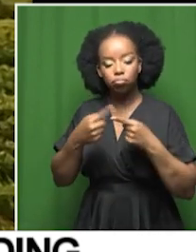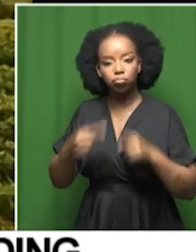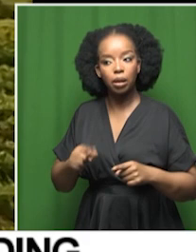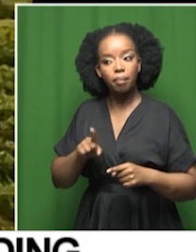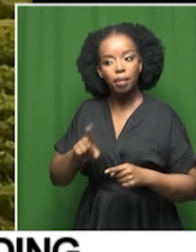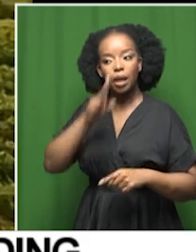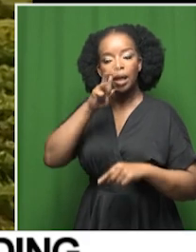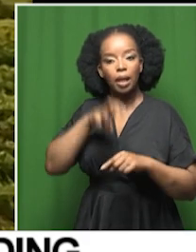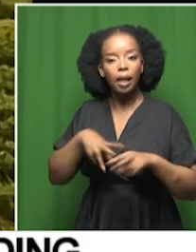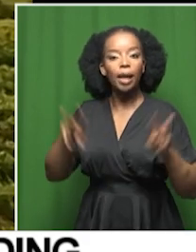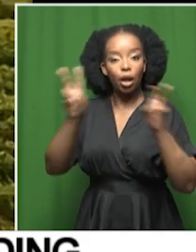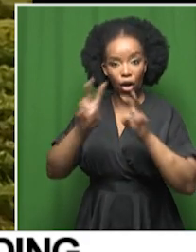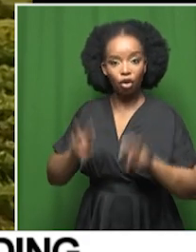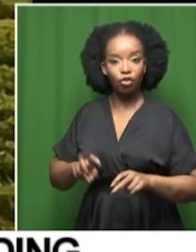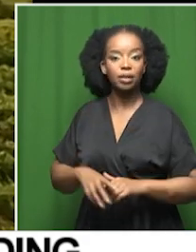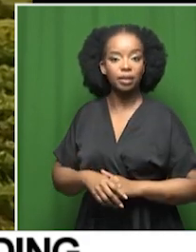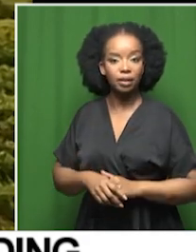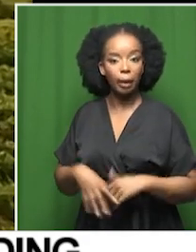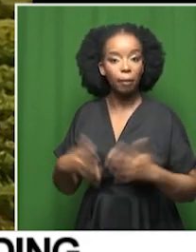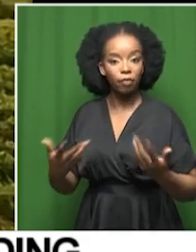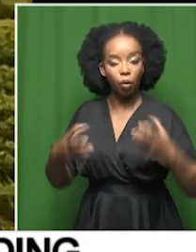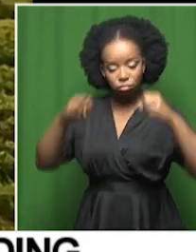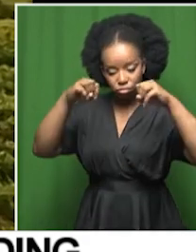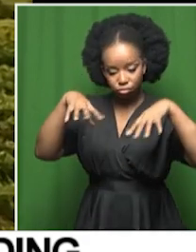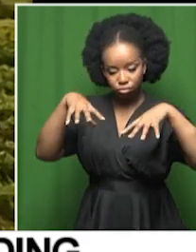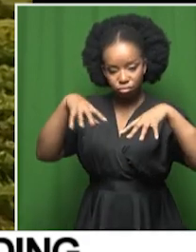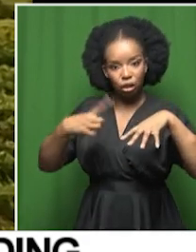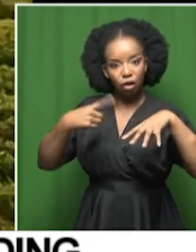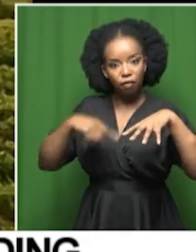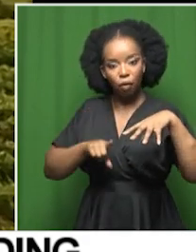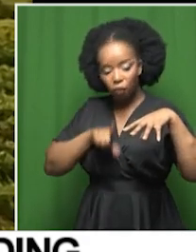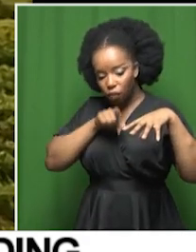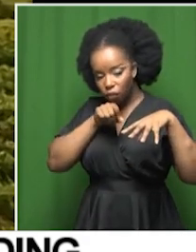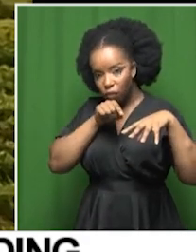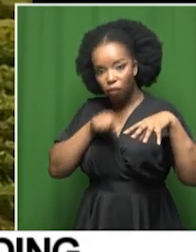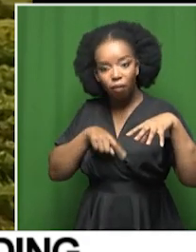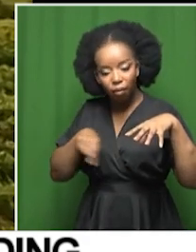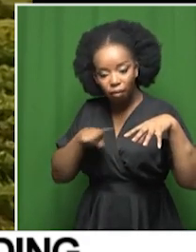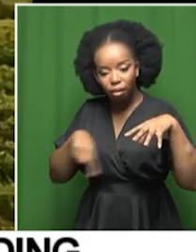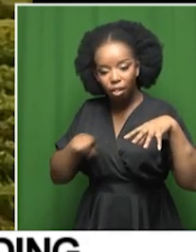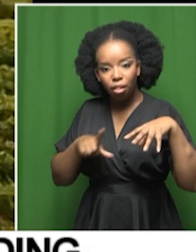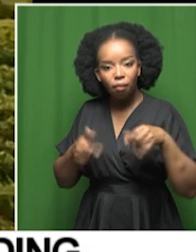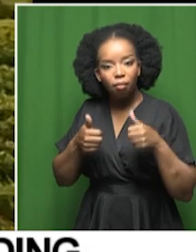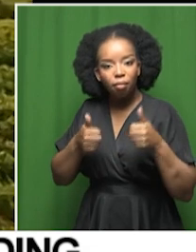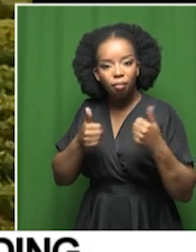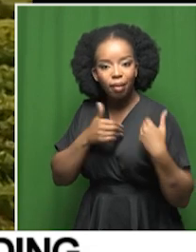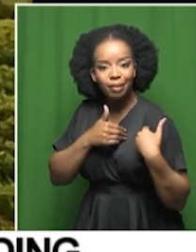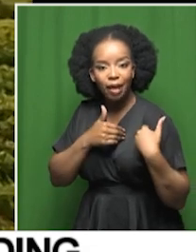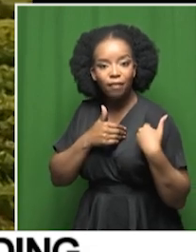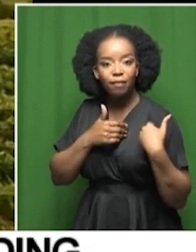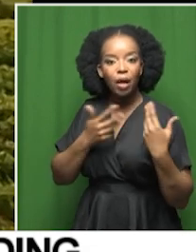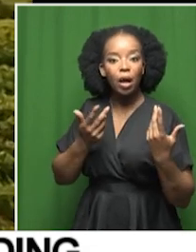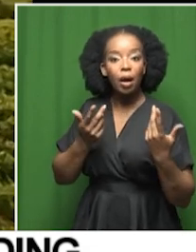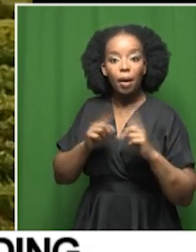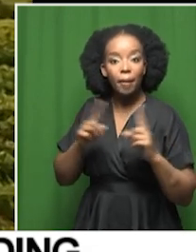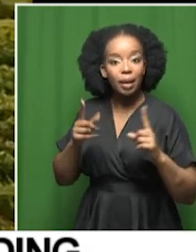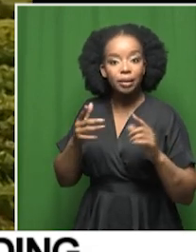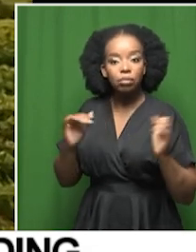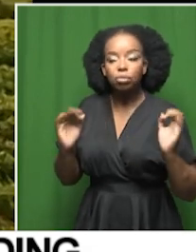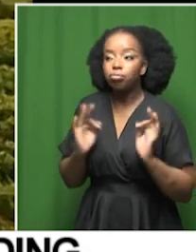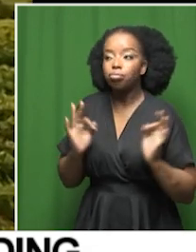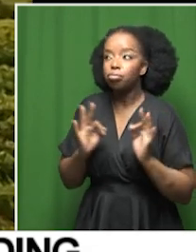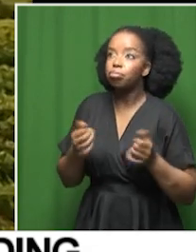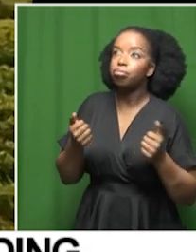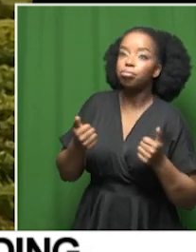required to keep the animals cold, and the risk of excessive heat is certainly great there.